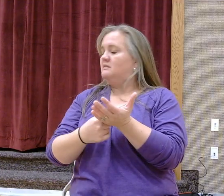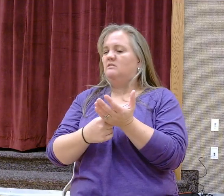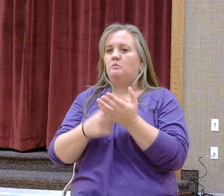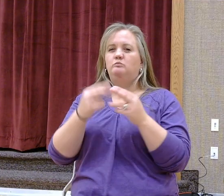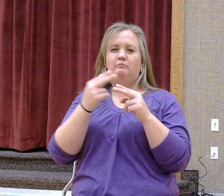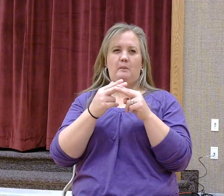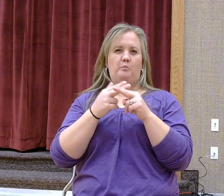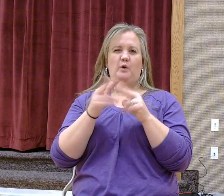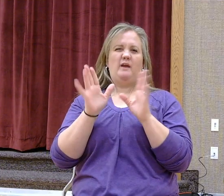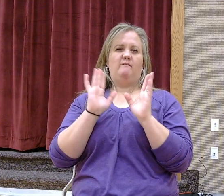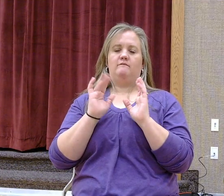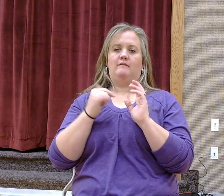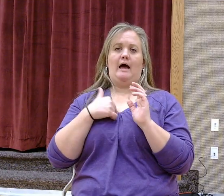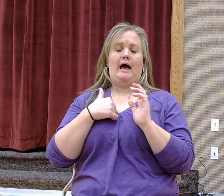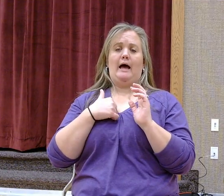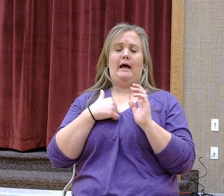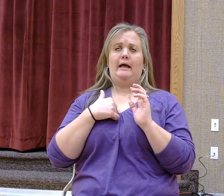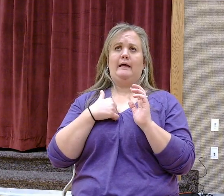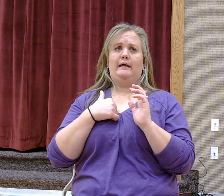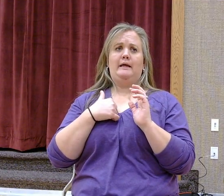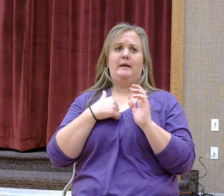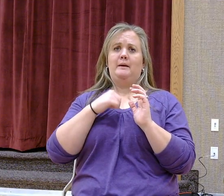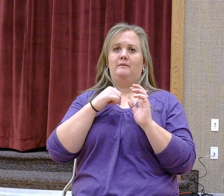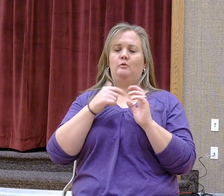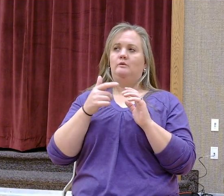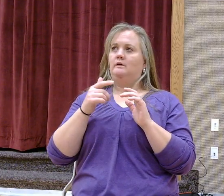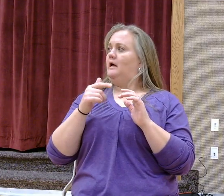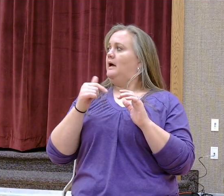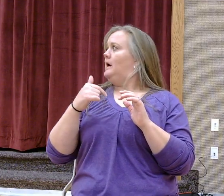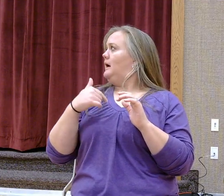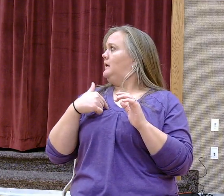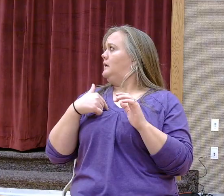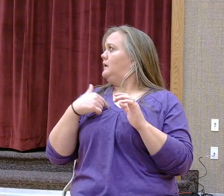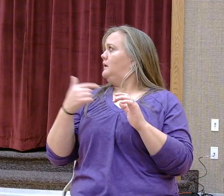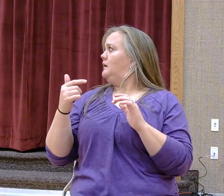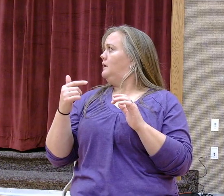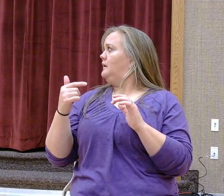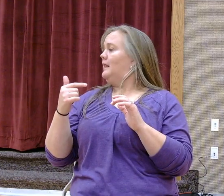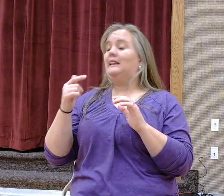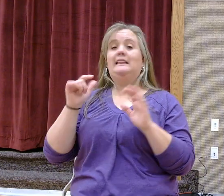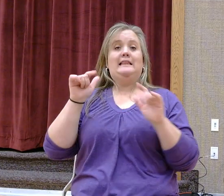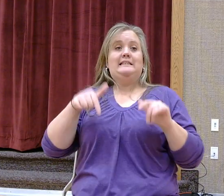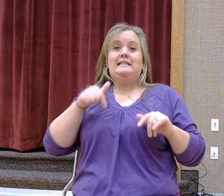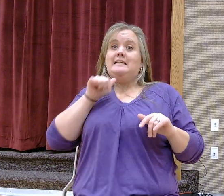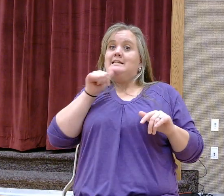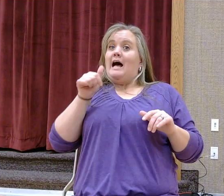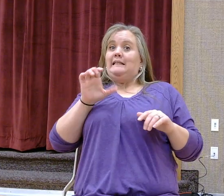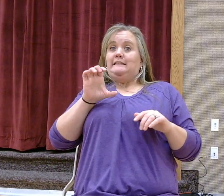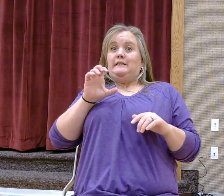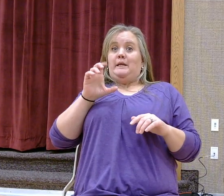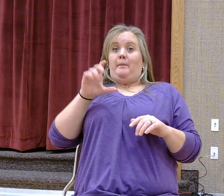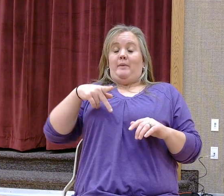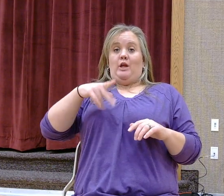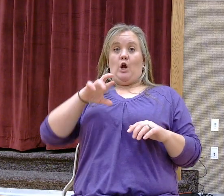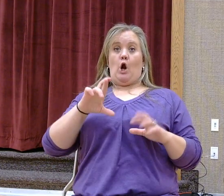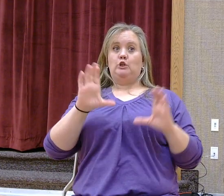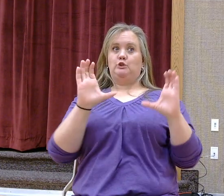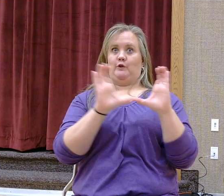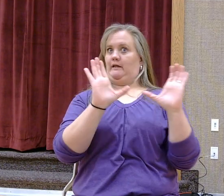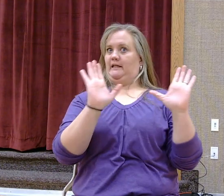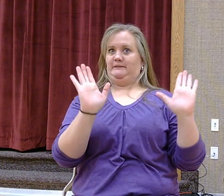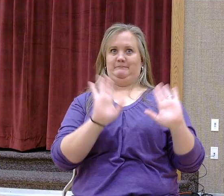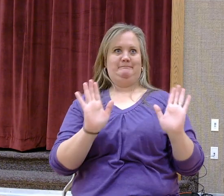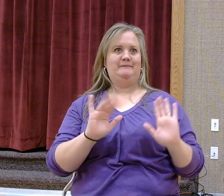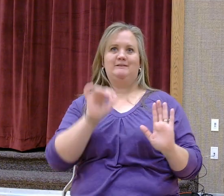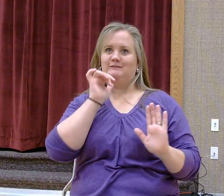brief stuff. I am not, in fact, I'll go on to the next slide. This is not a CPR certification, okay? So